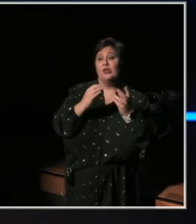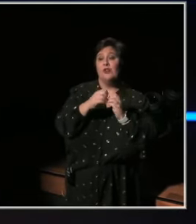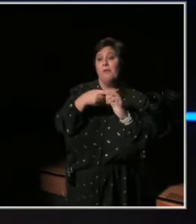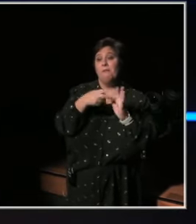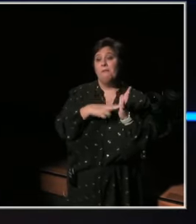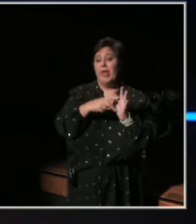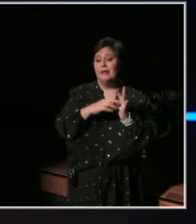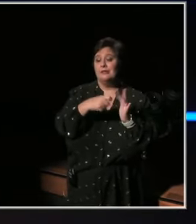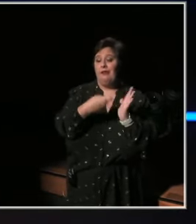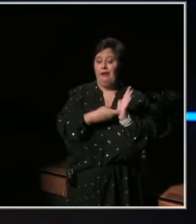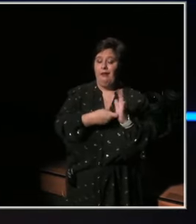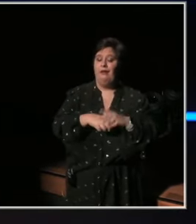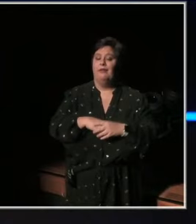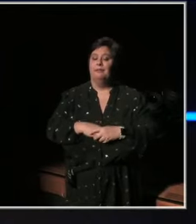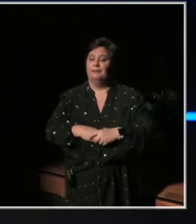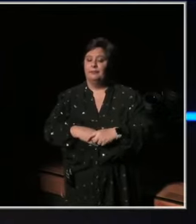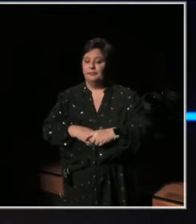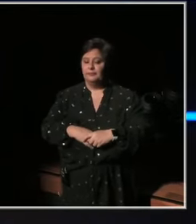Benazir.